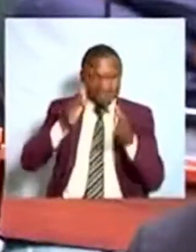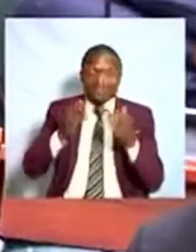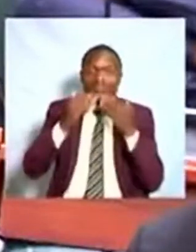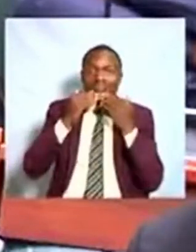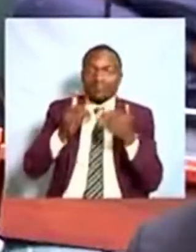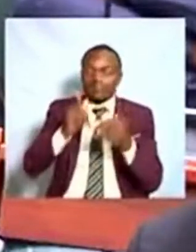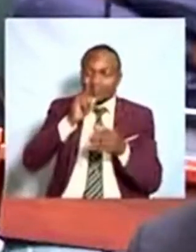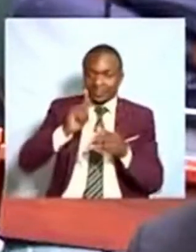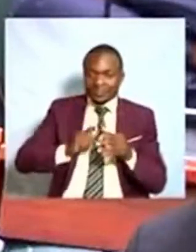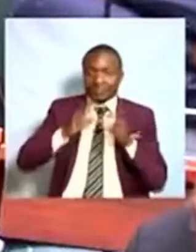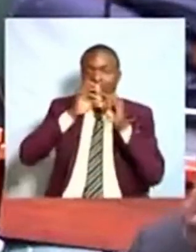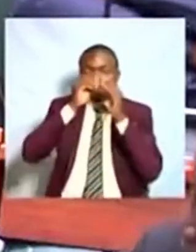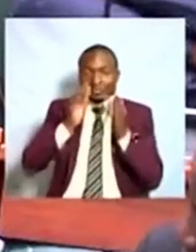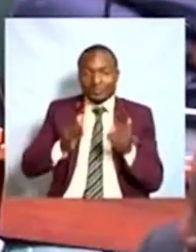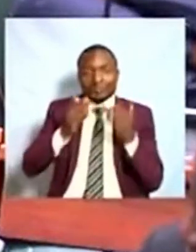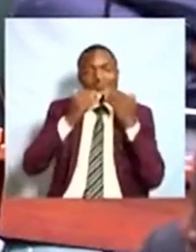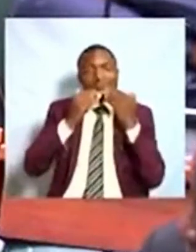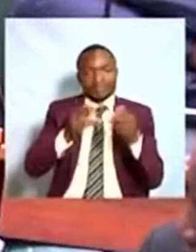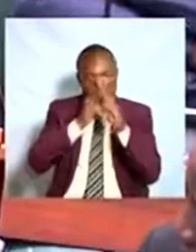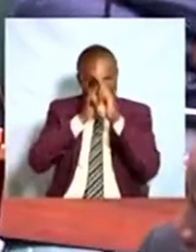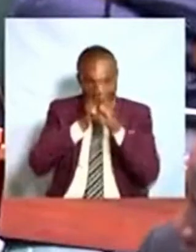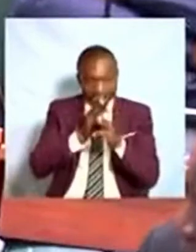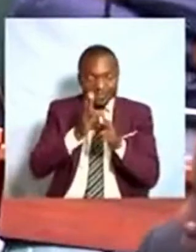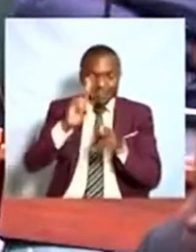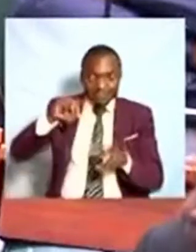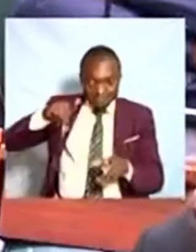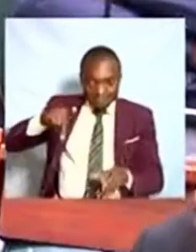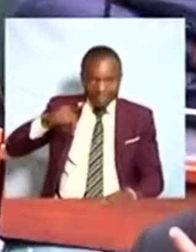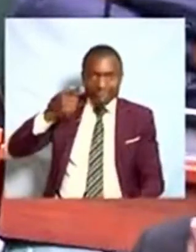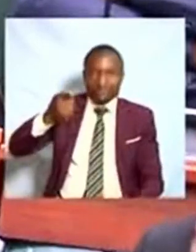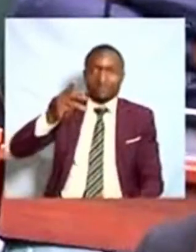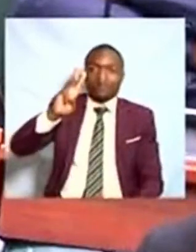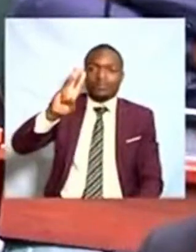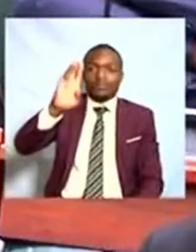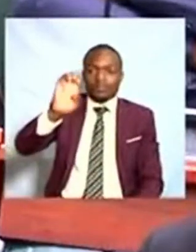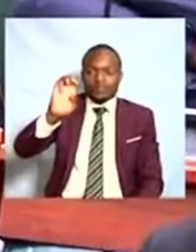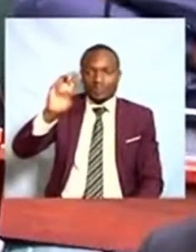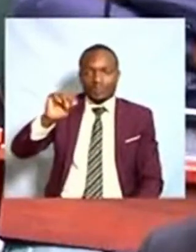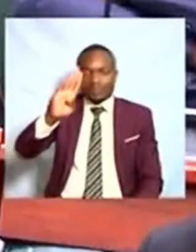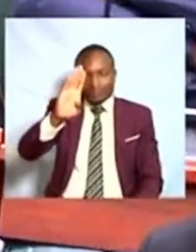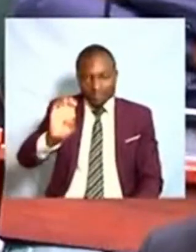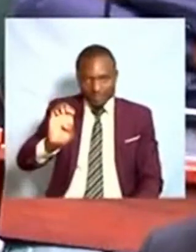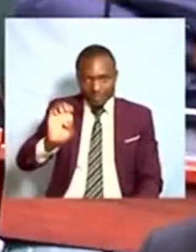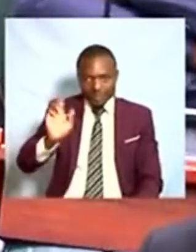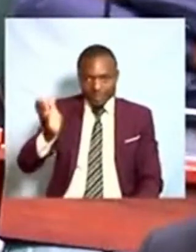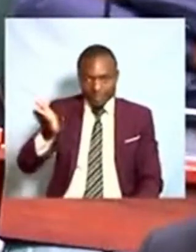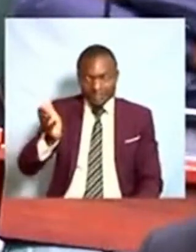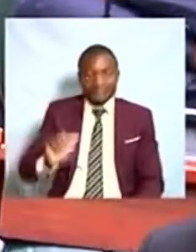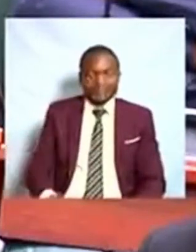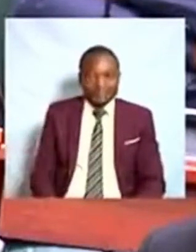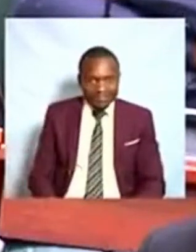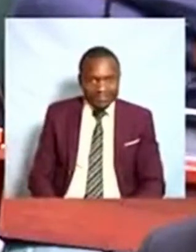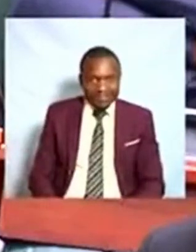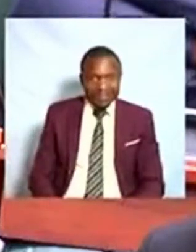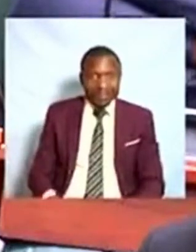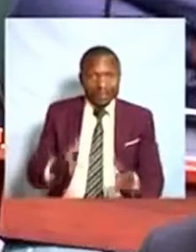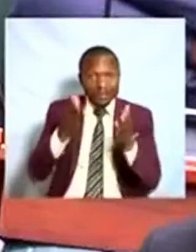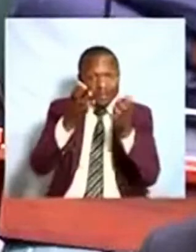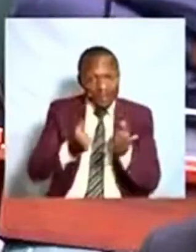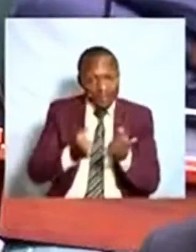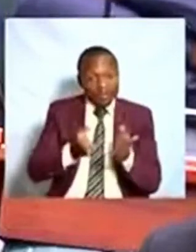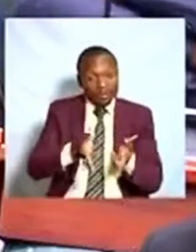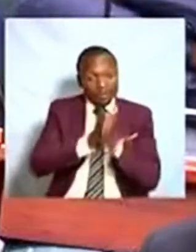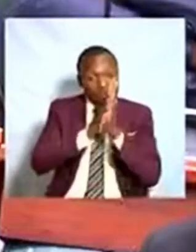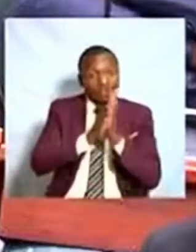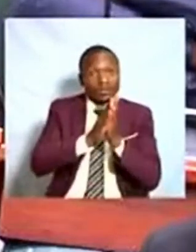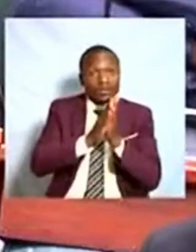Thank you, Madam Speaker, and I thank the Honorable Member for Gwembe, Honorable Simuzingiri, who wishes to ask the Minister